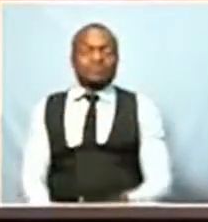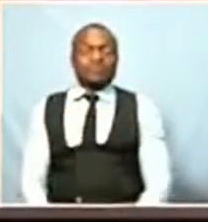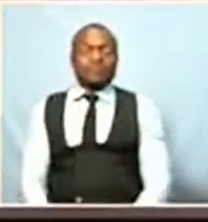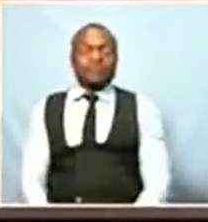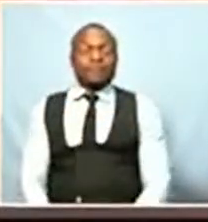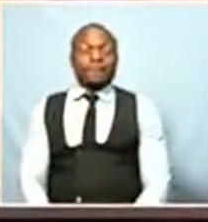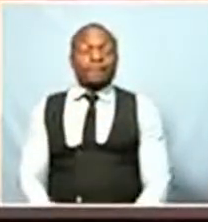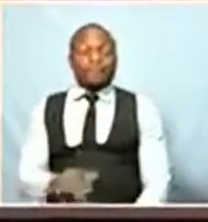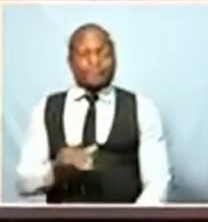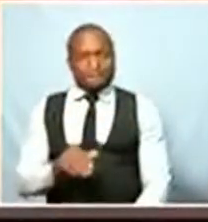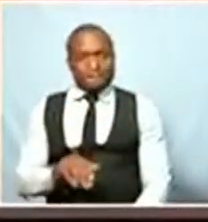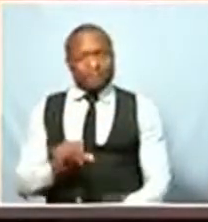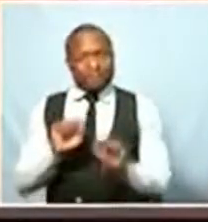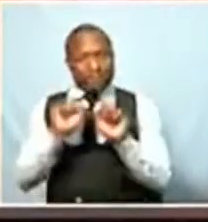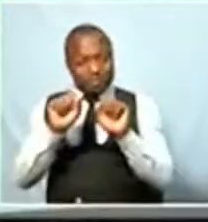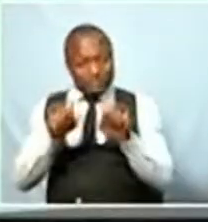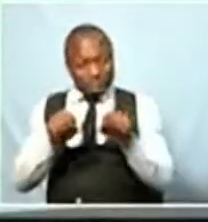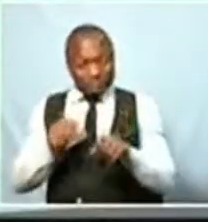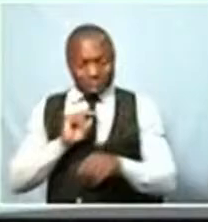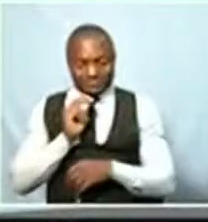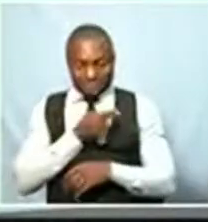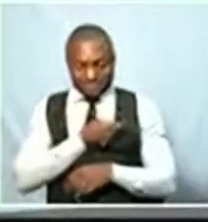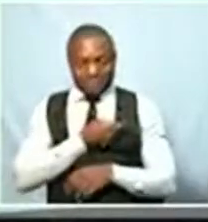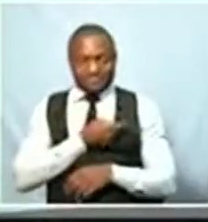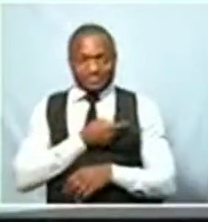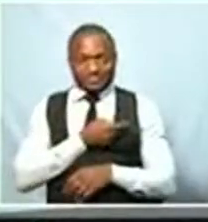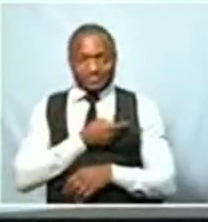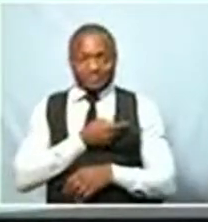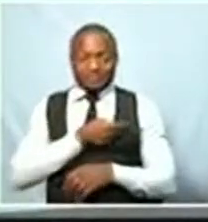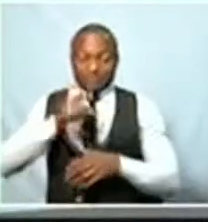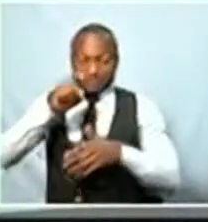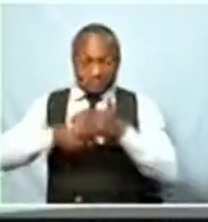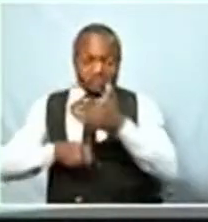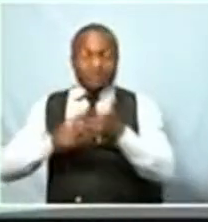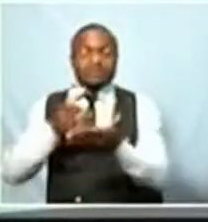Chair, it's quite possible for us to charge this.